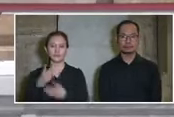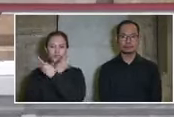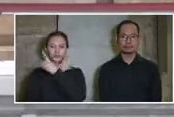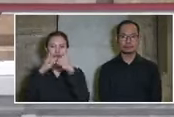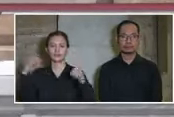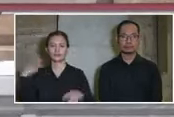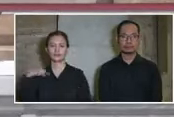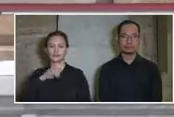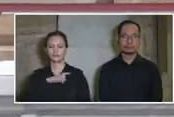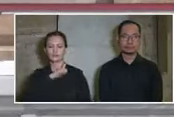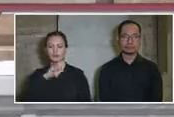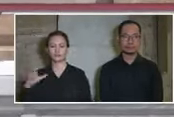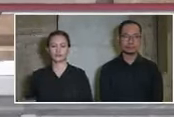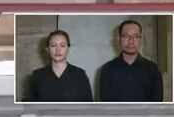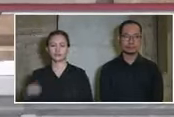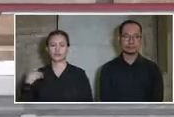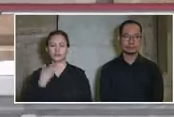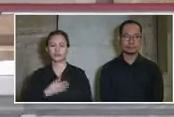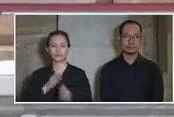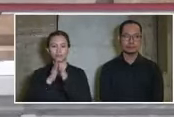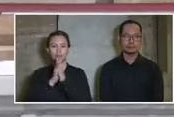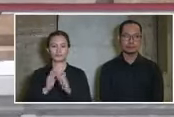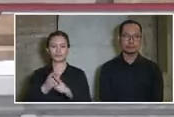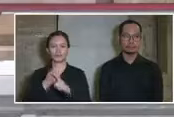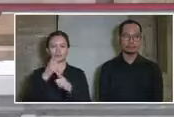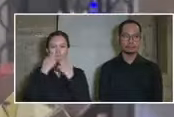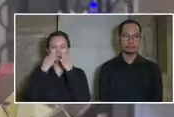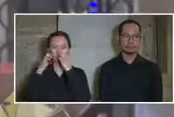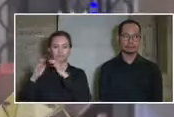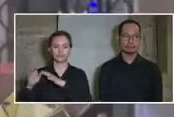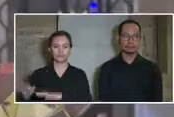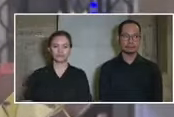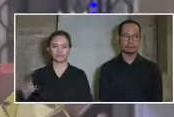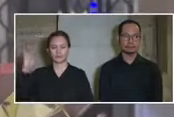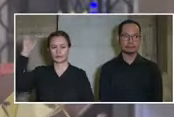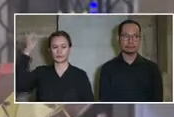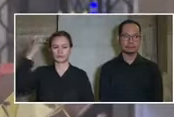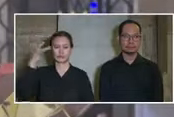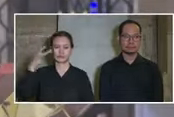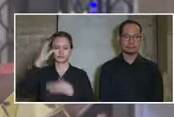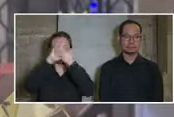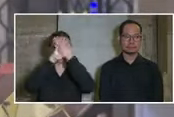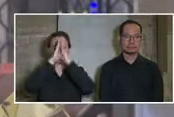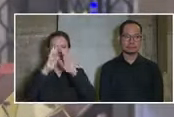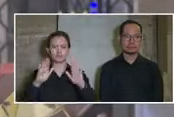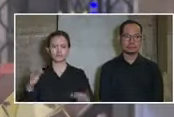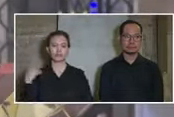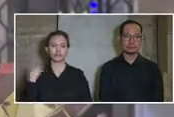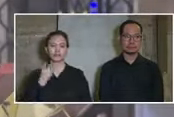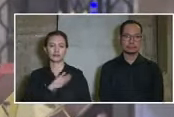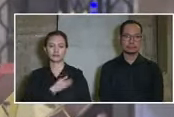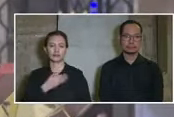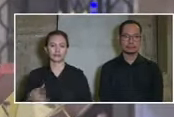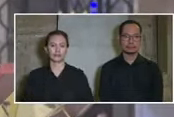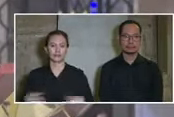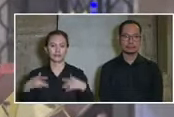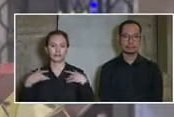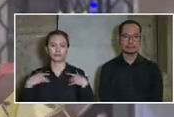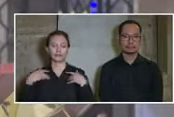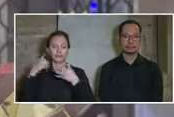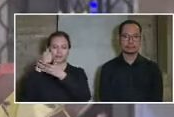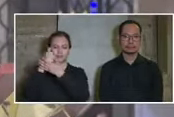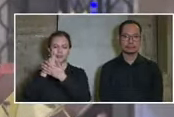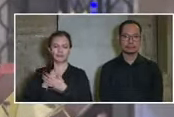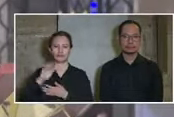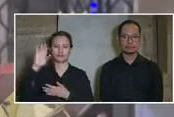Deliver us, Lord, we pray, from every evil. Graciously grant peace in our days, that by the help